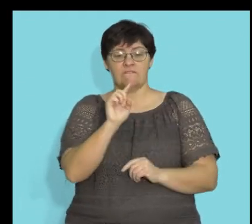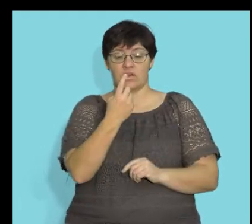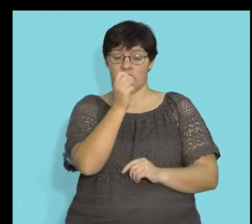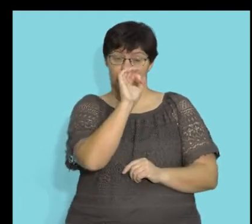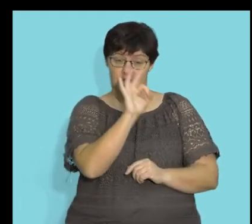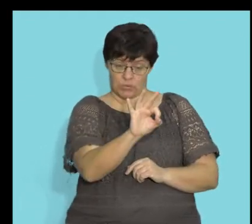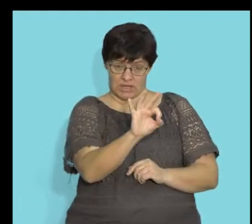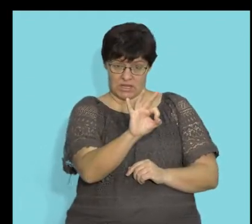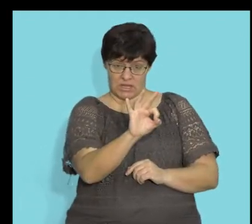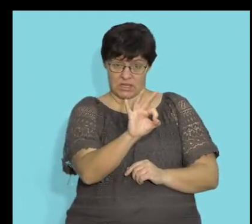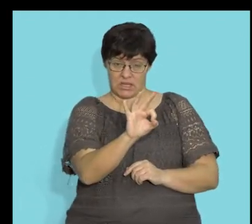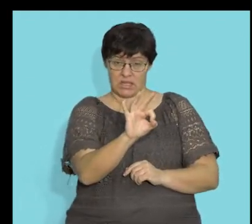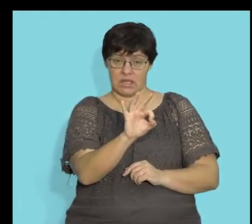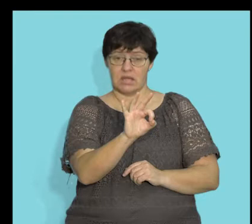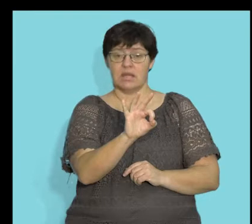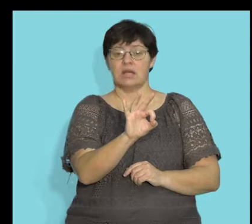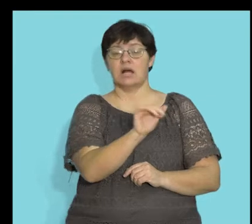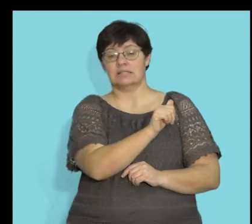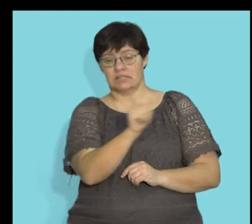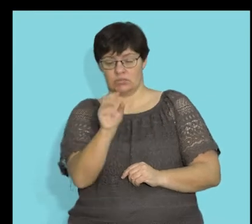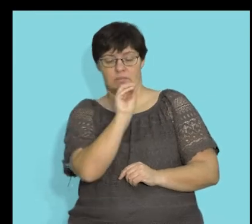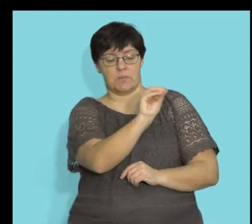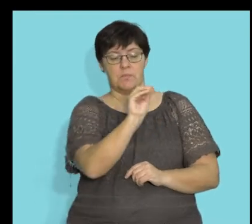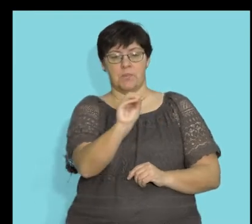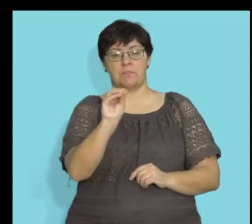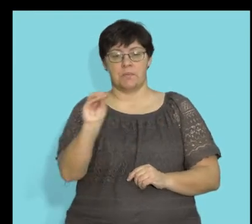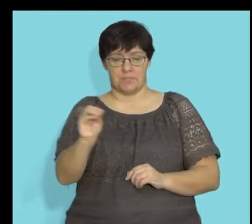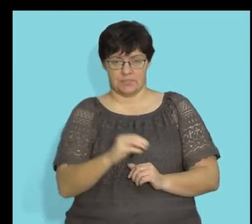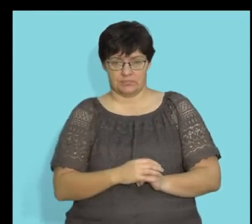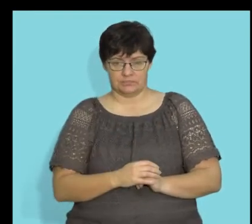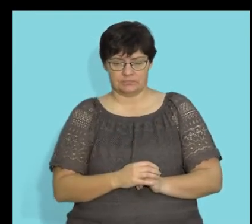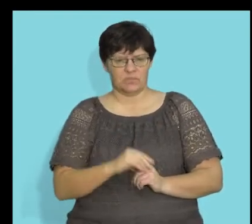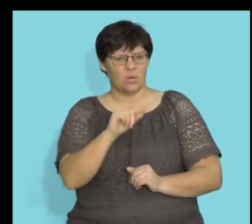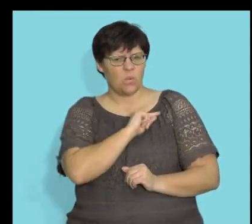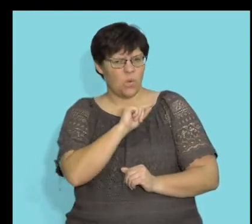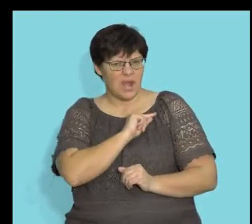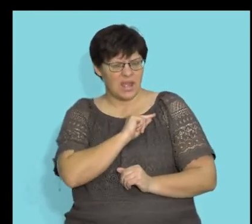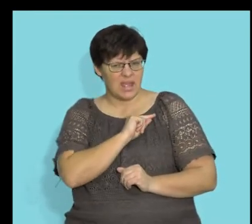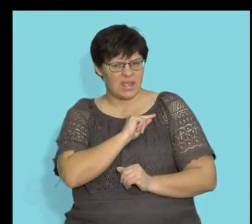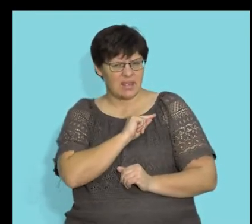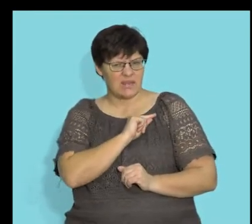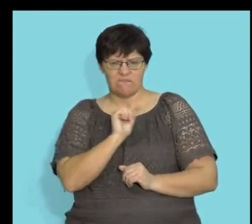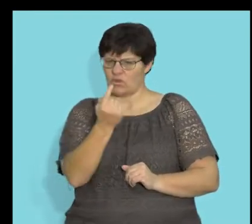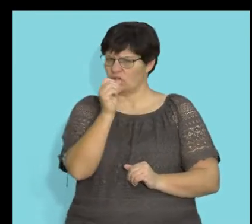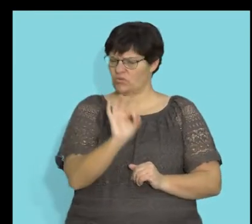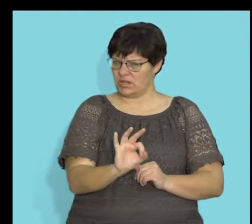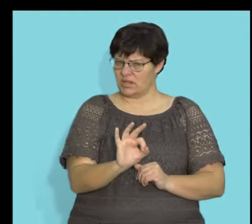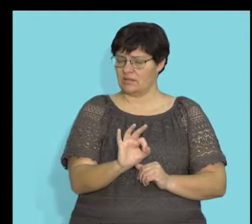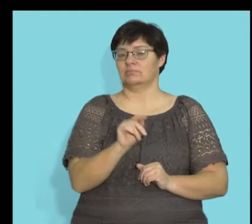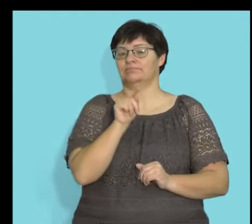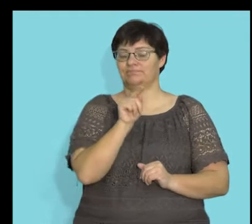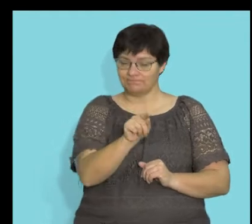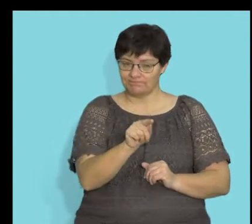3 terms of the sequence. Why do we need to write down the first 3 terms of the